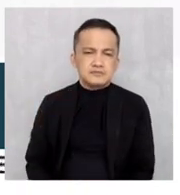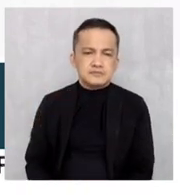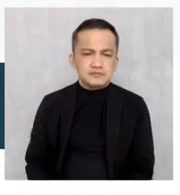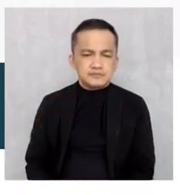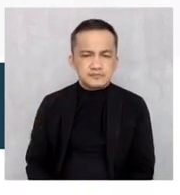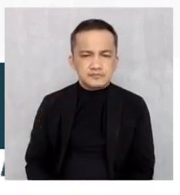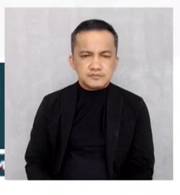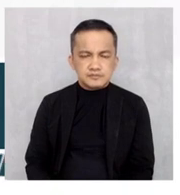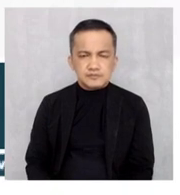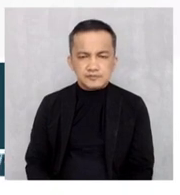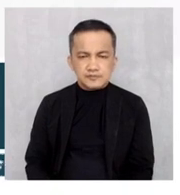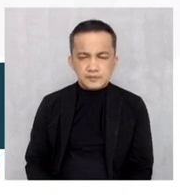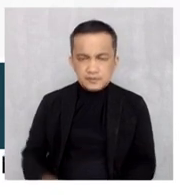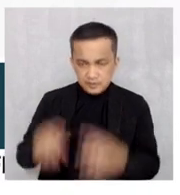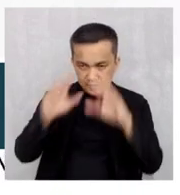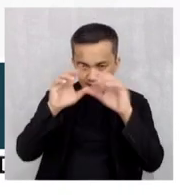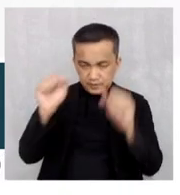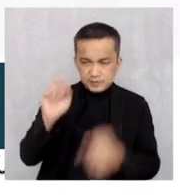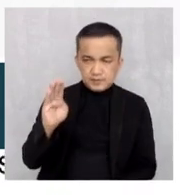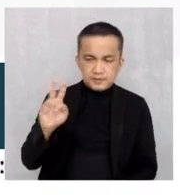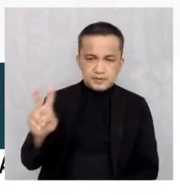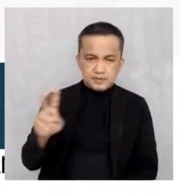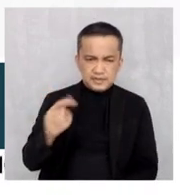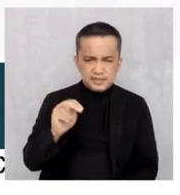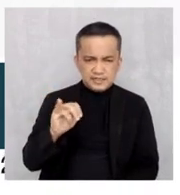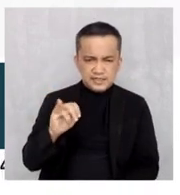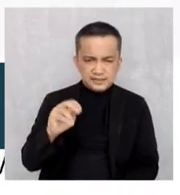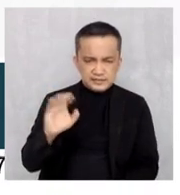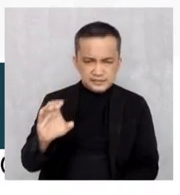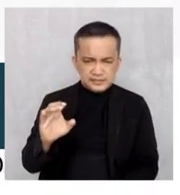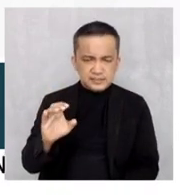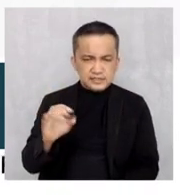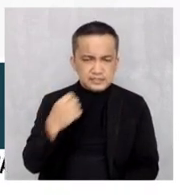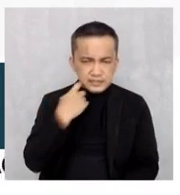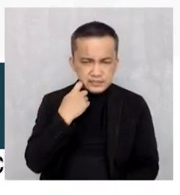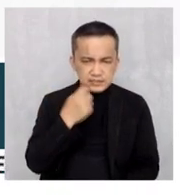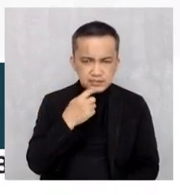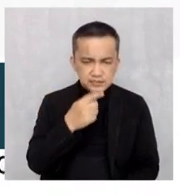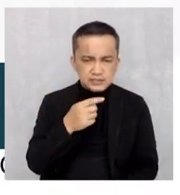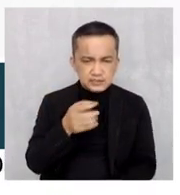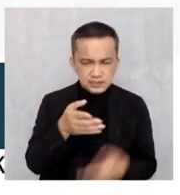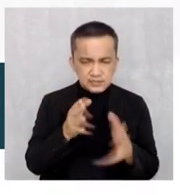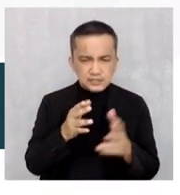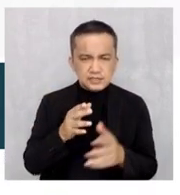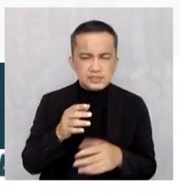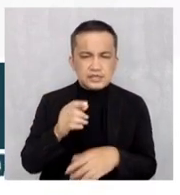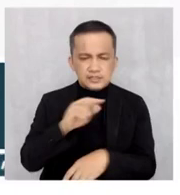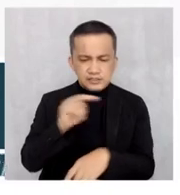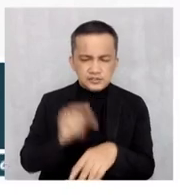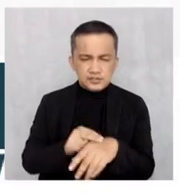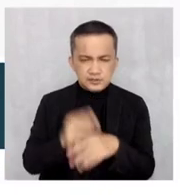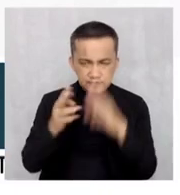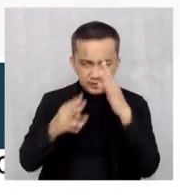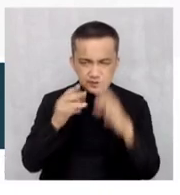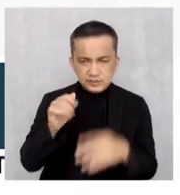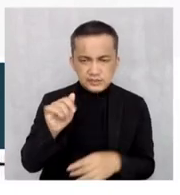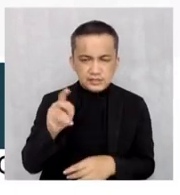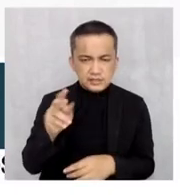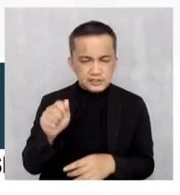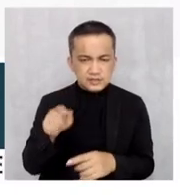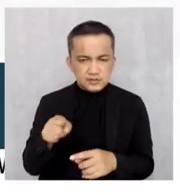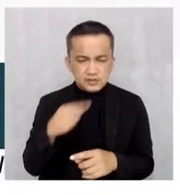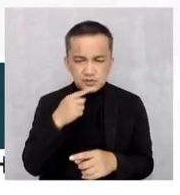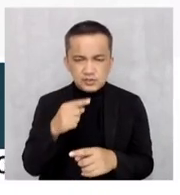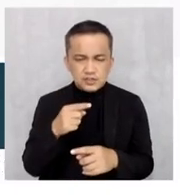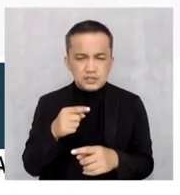President Marcos, who chairs the NIC, recently greenlit the National Innovation Agenda and Strategy document. It aims to improve